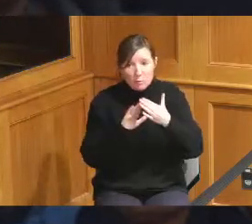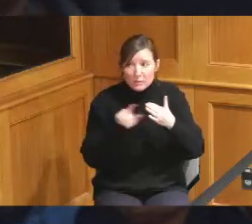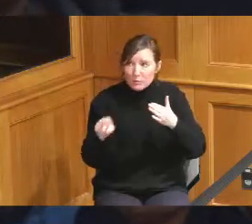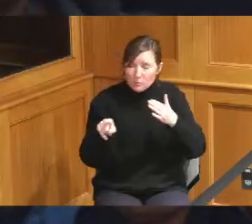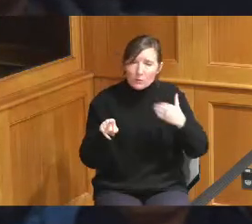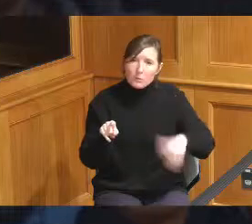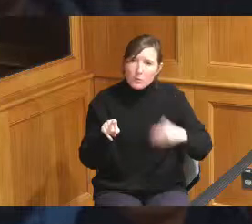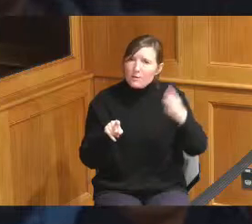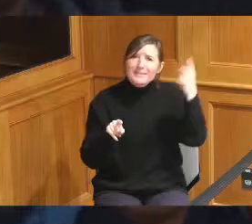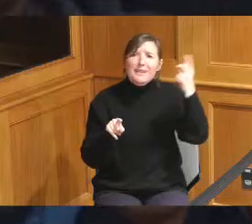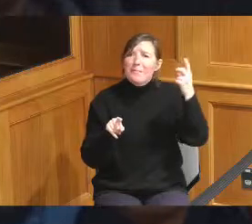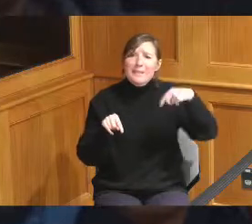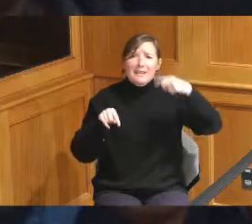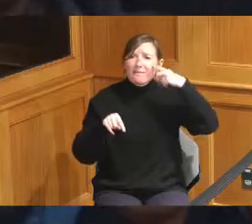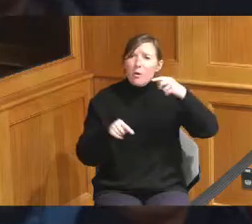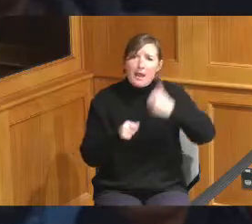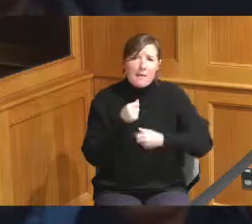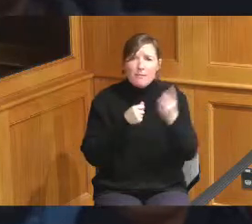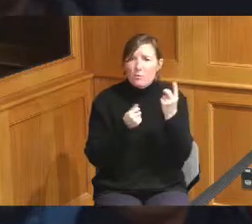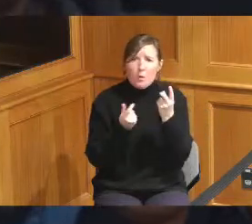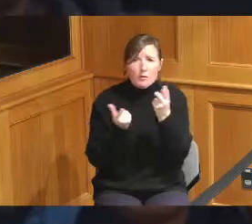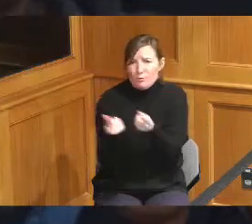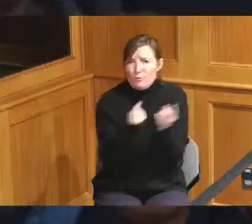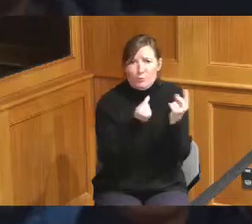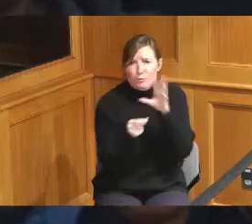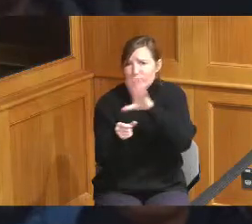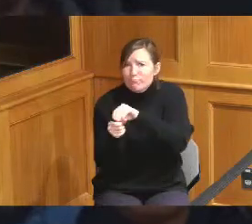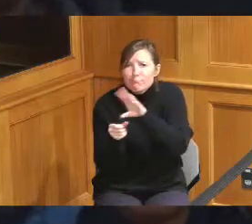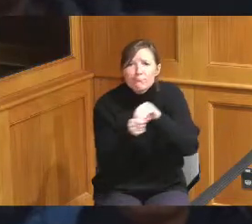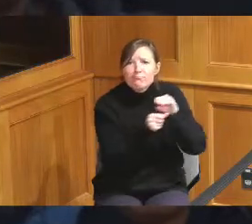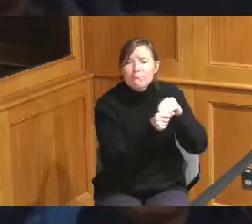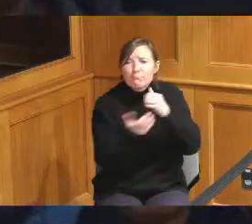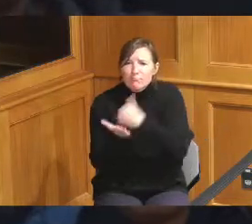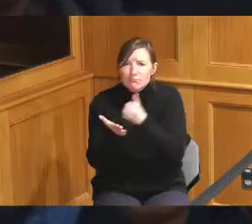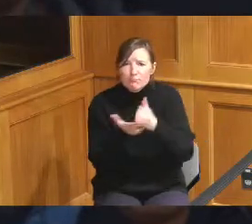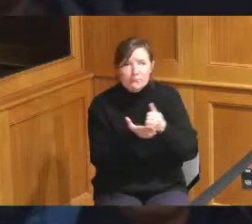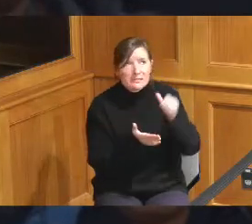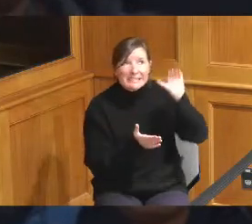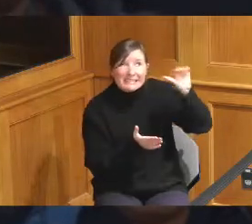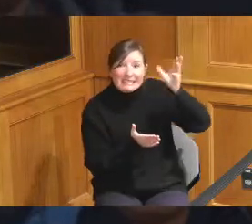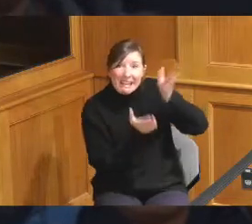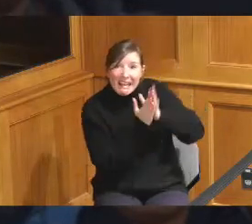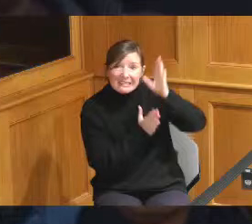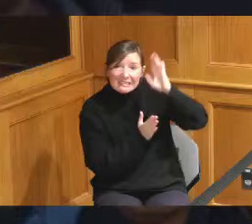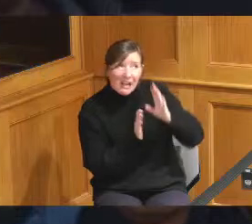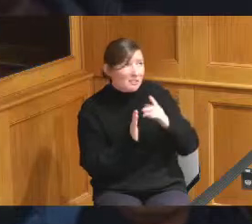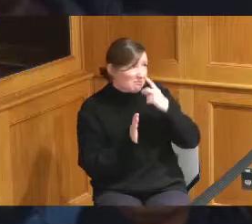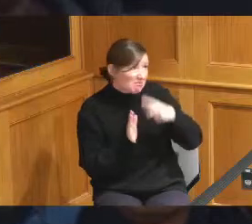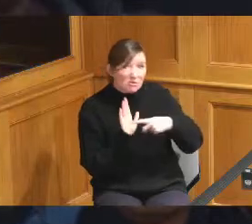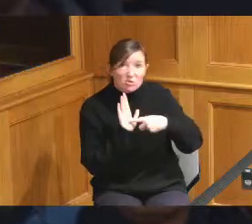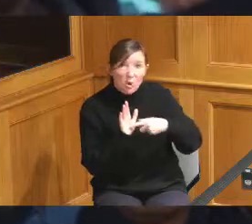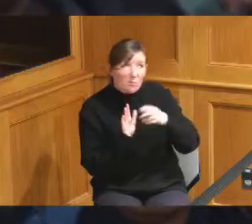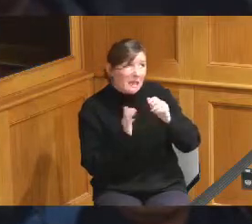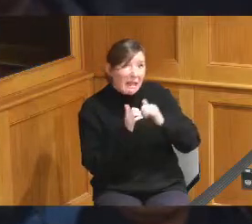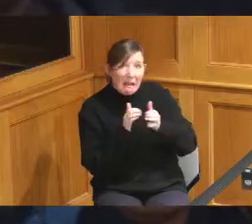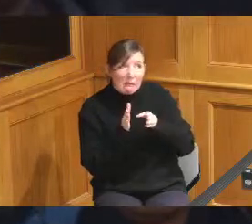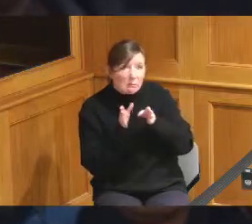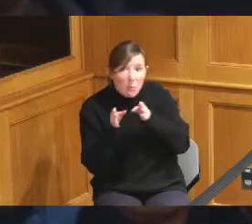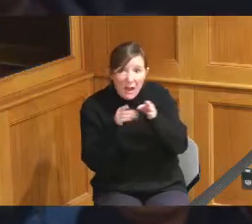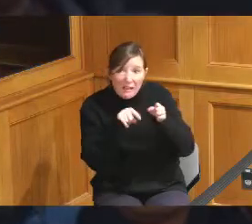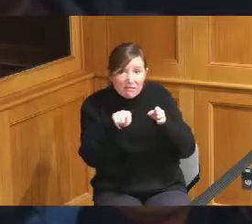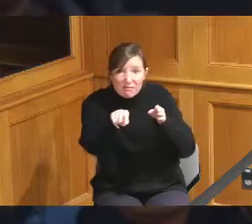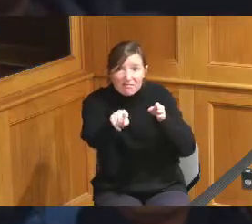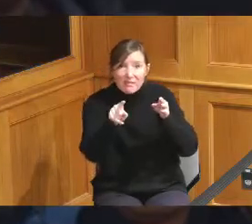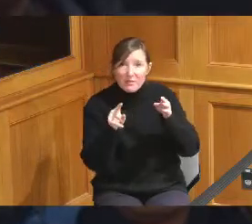for everybody to do. We just need to ask God to show us the way. I want to thank, and I know we're going to take